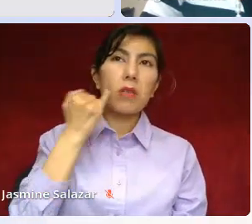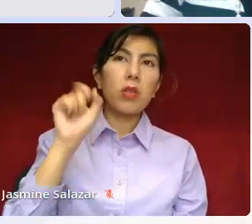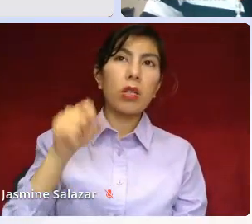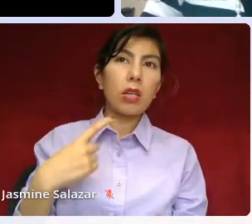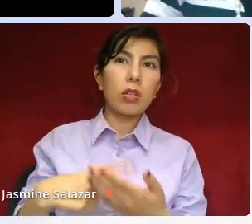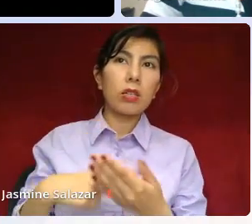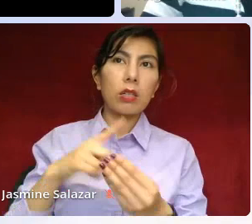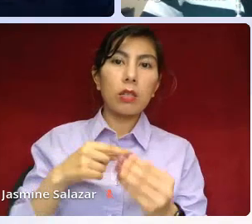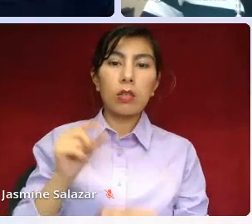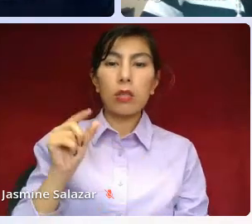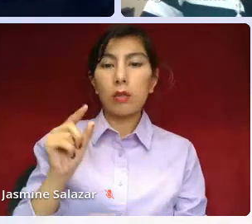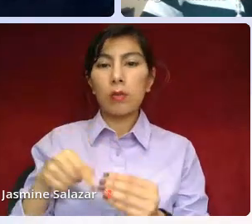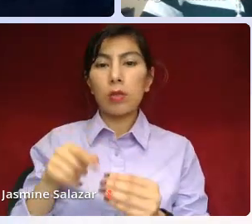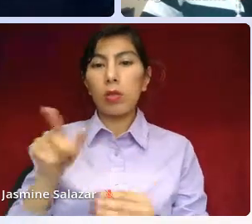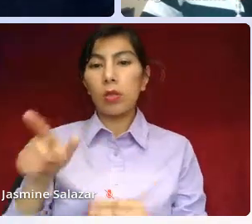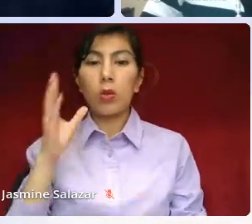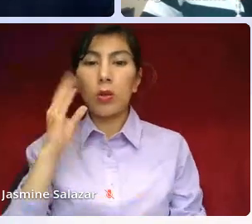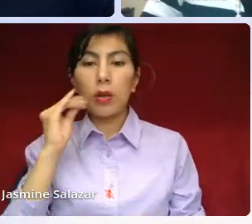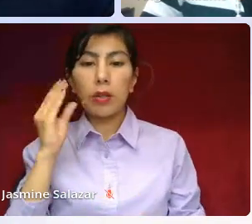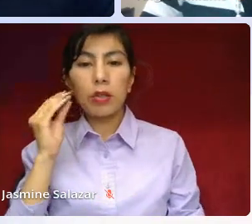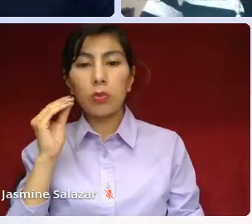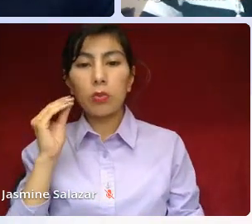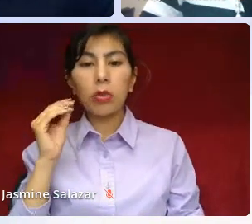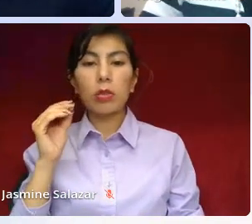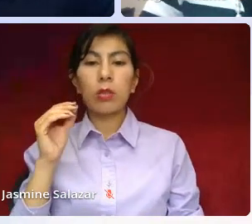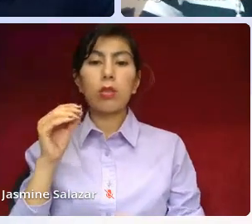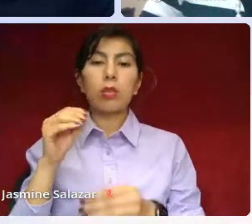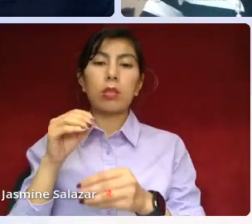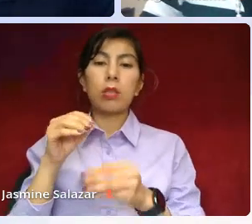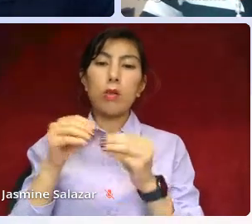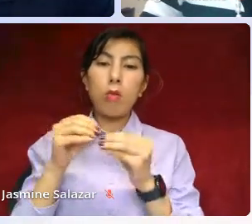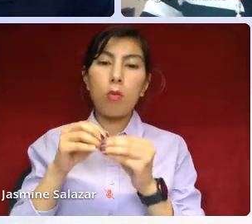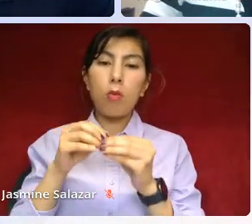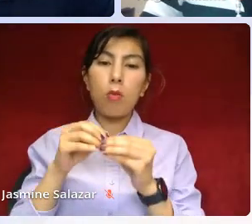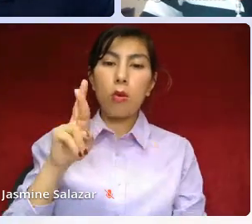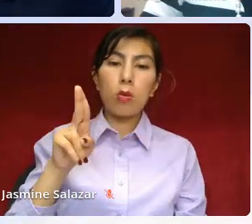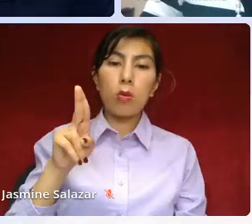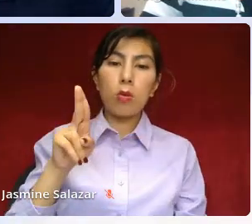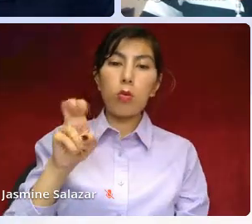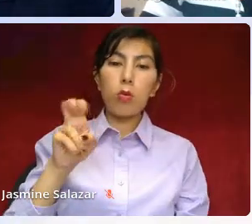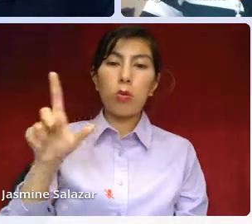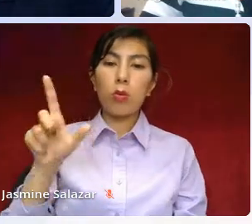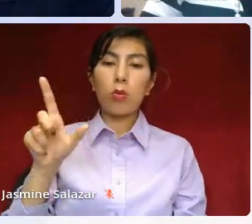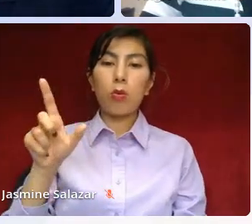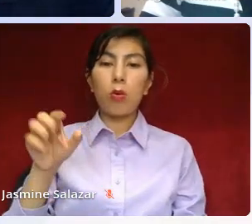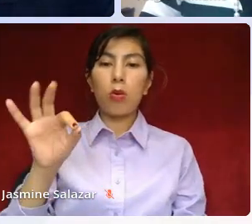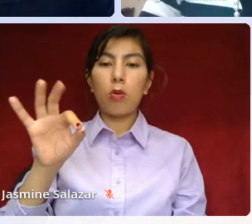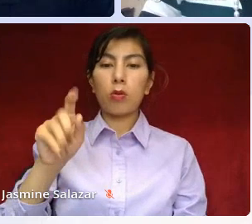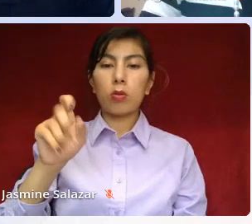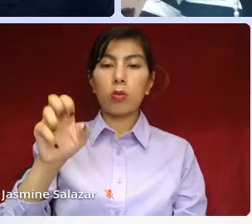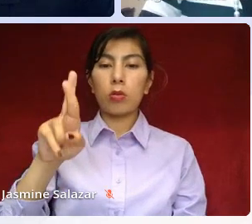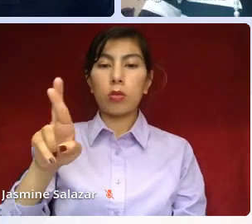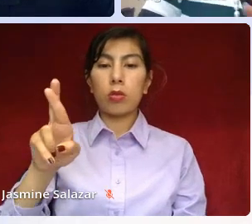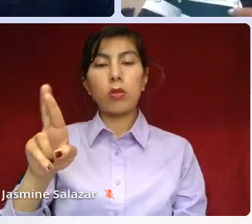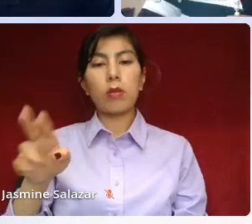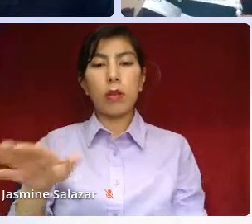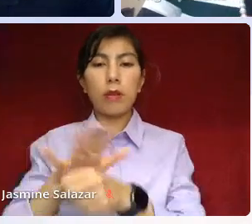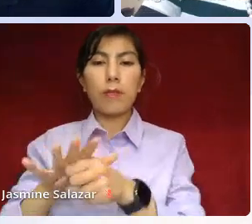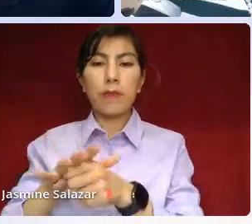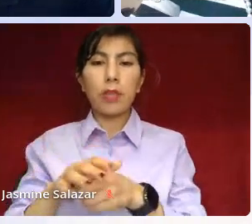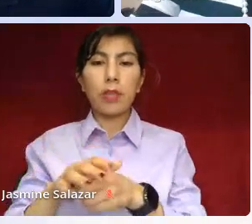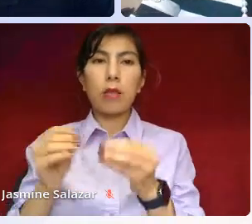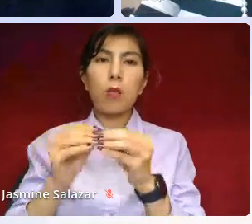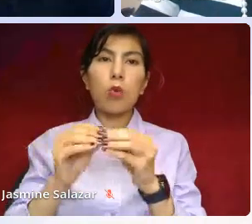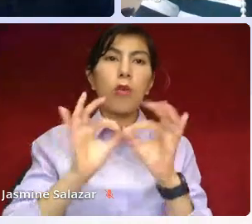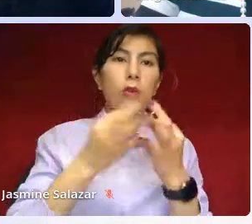your experience in more rural frontier areas, really being family and youth driven, and what that's looked like,